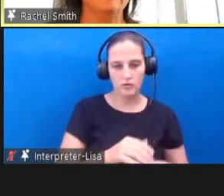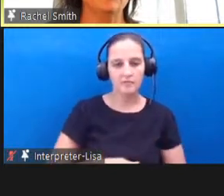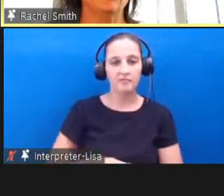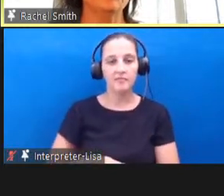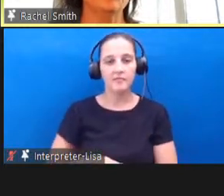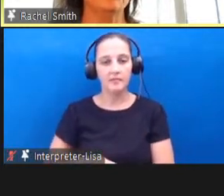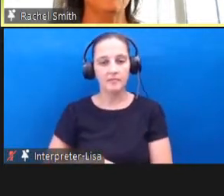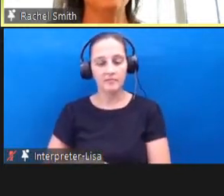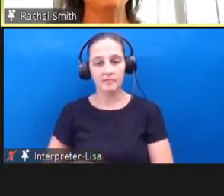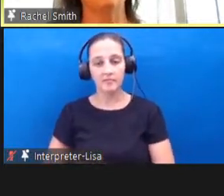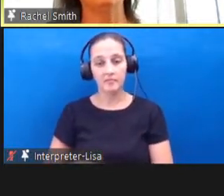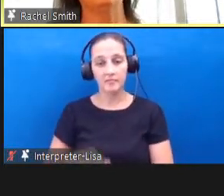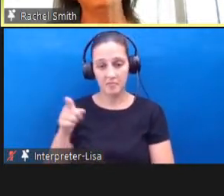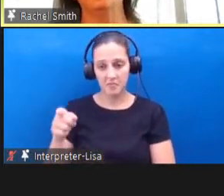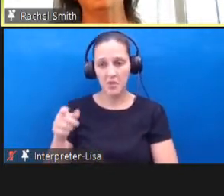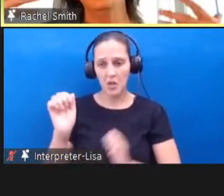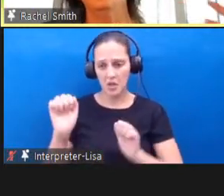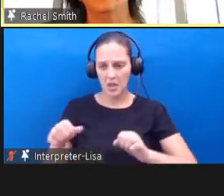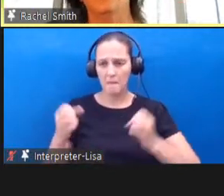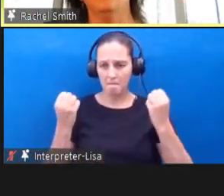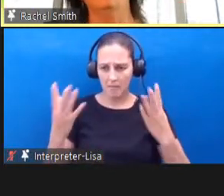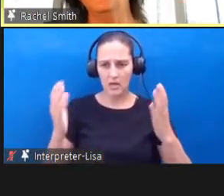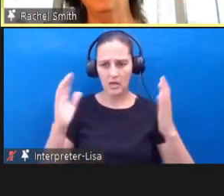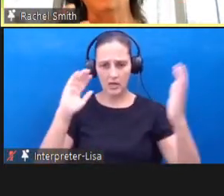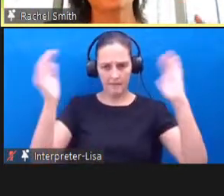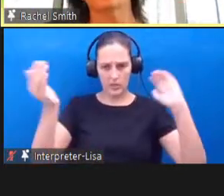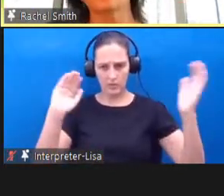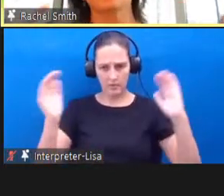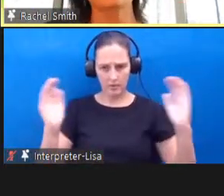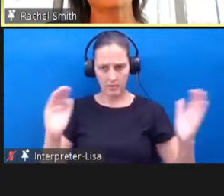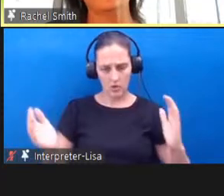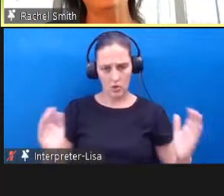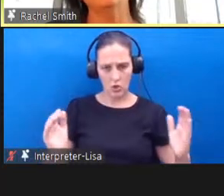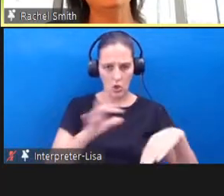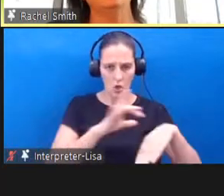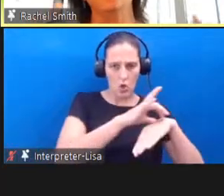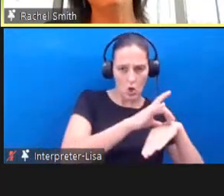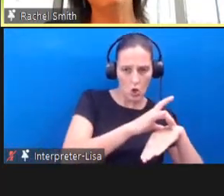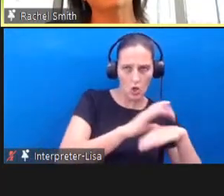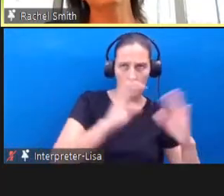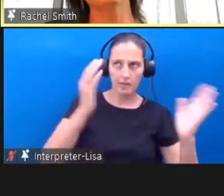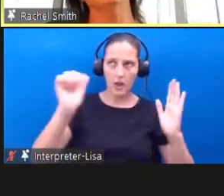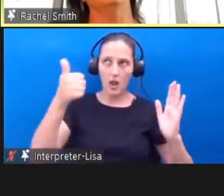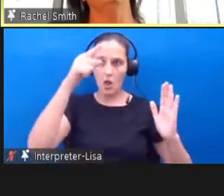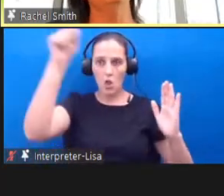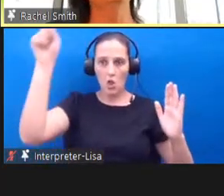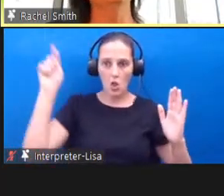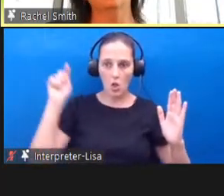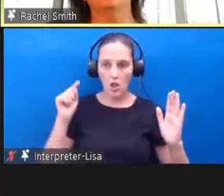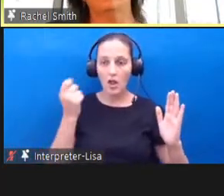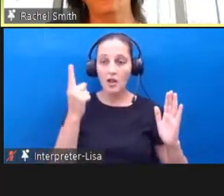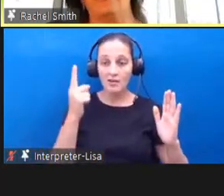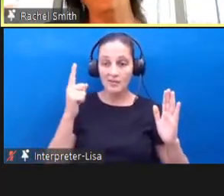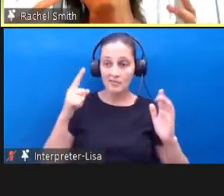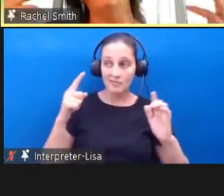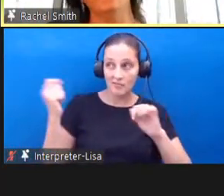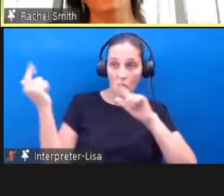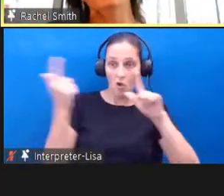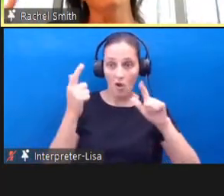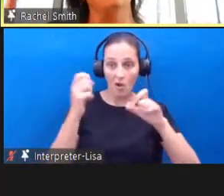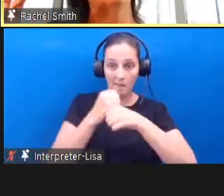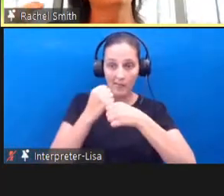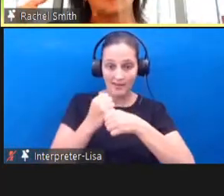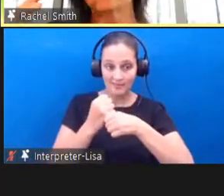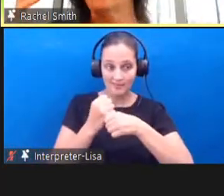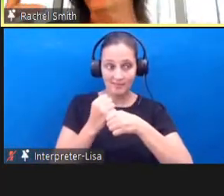comparative planetology and with Earth and other planets, because we all form from the same stuff, right? We all